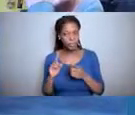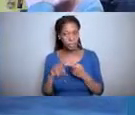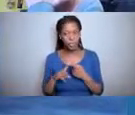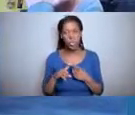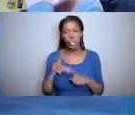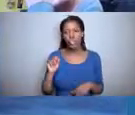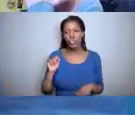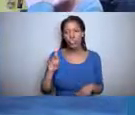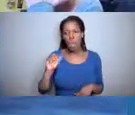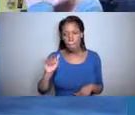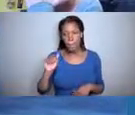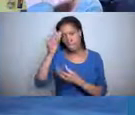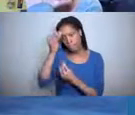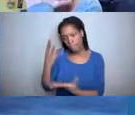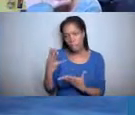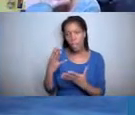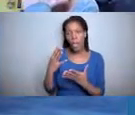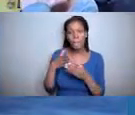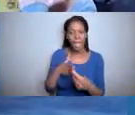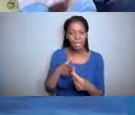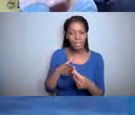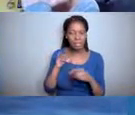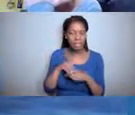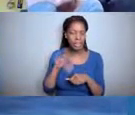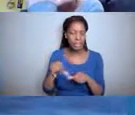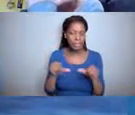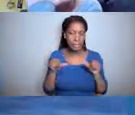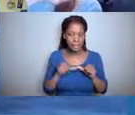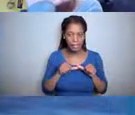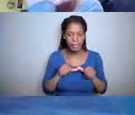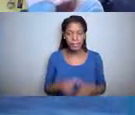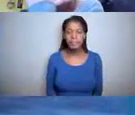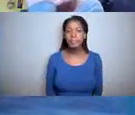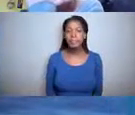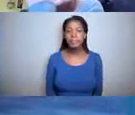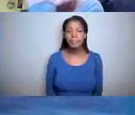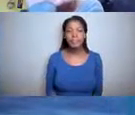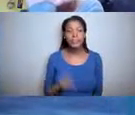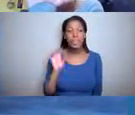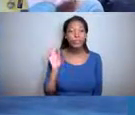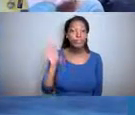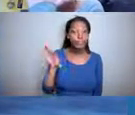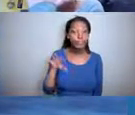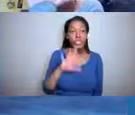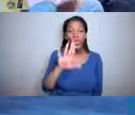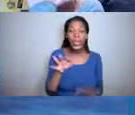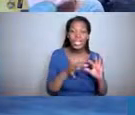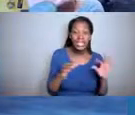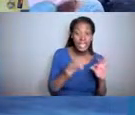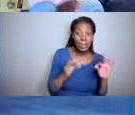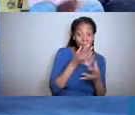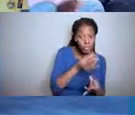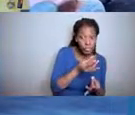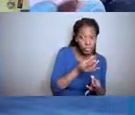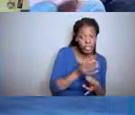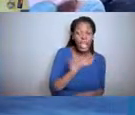uh and so yeah and just again that tip your statement of interest and your images are what